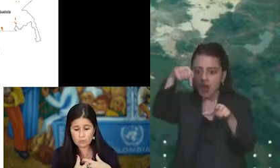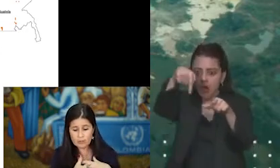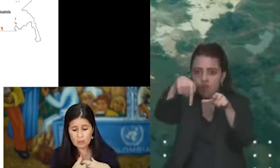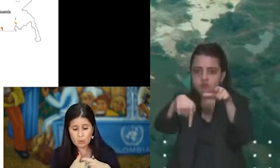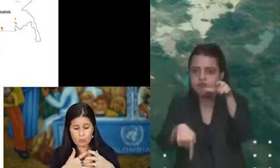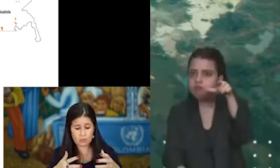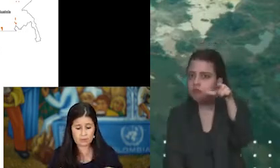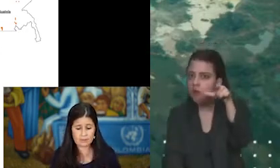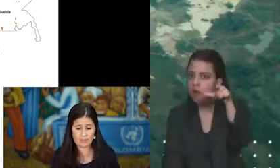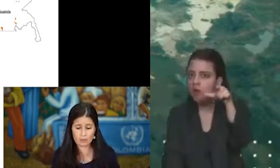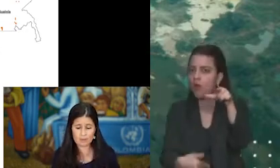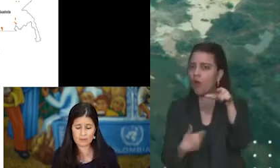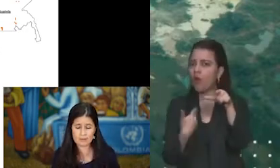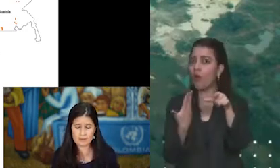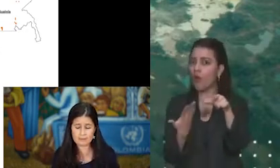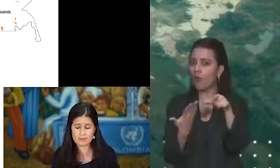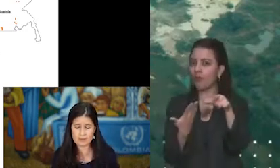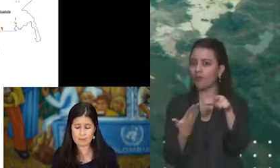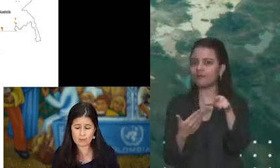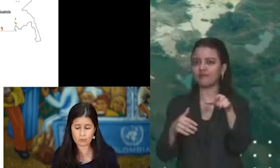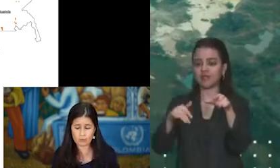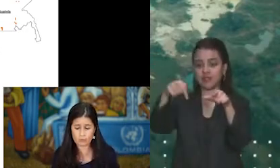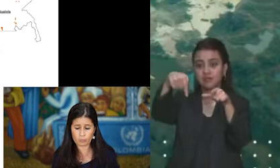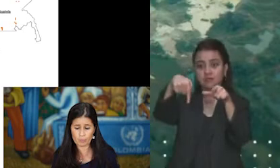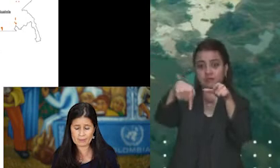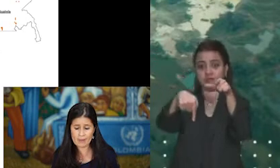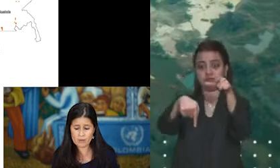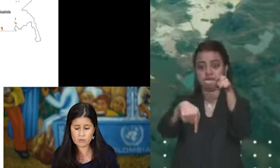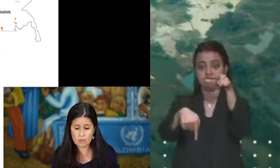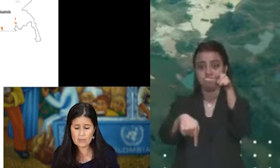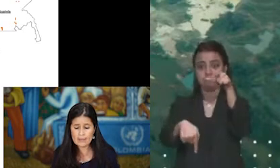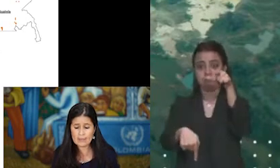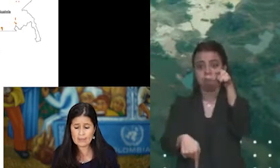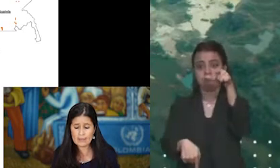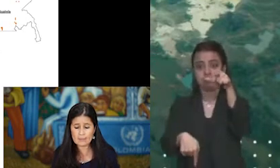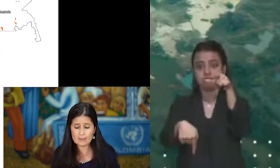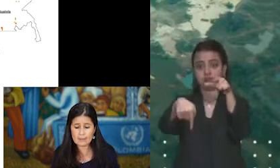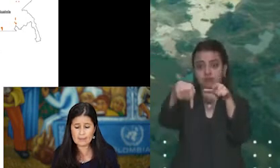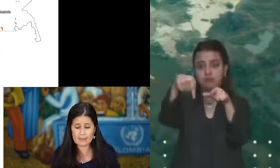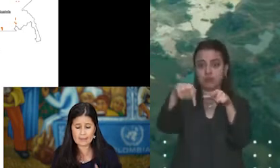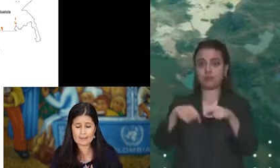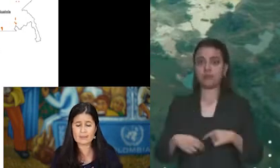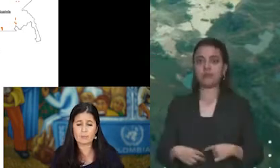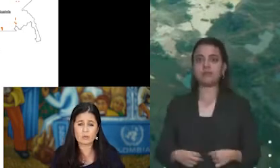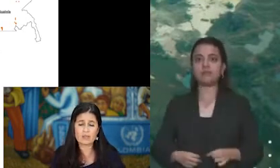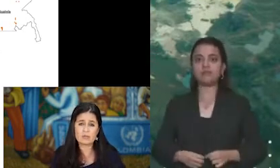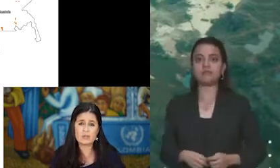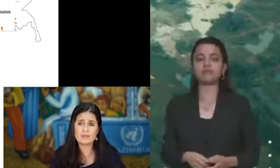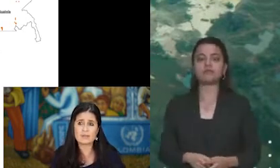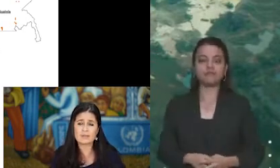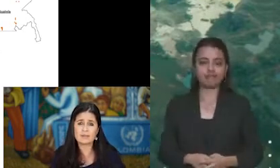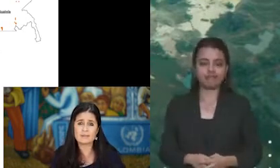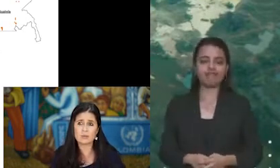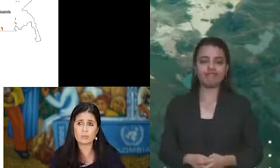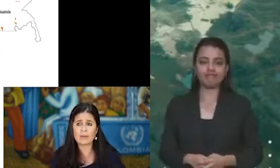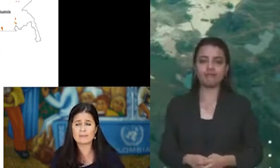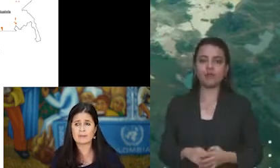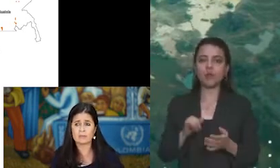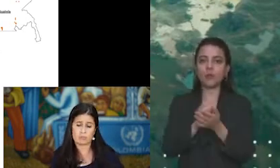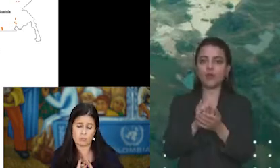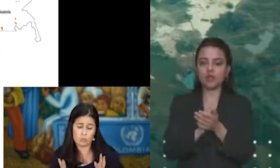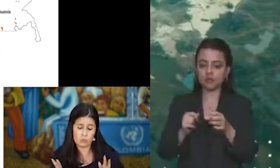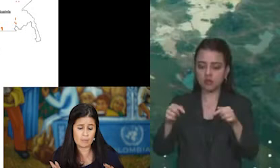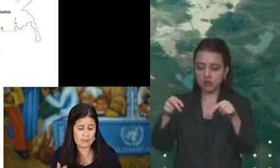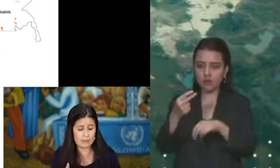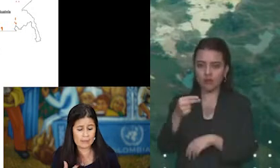detected since a couple of years ago that exploitations are being done not in